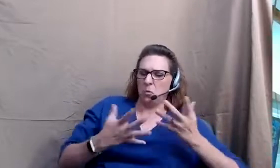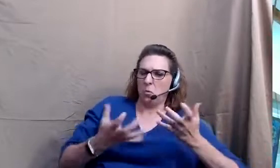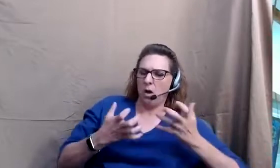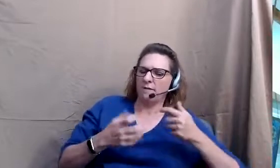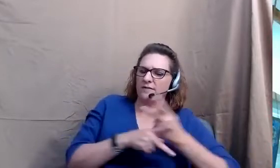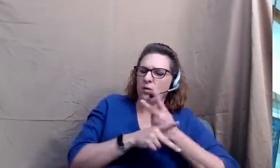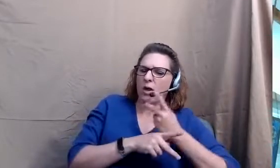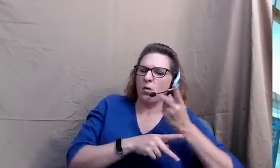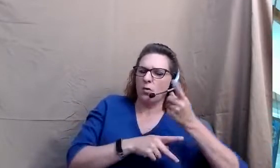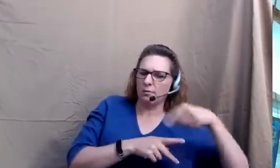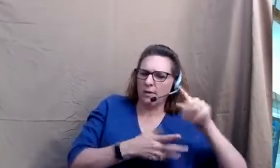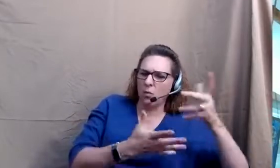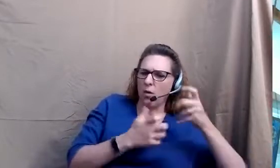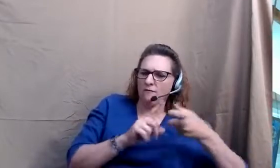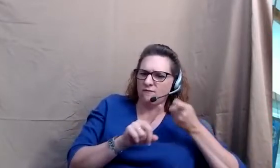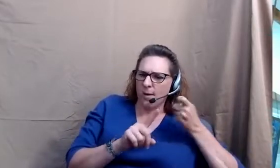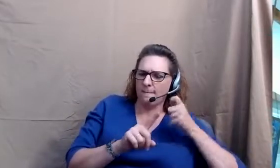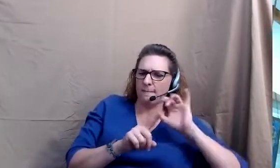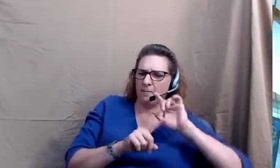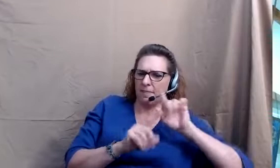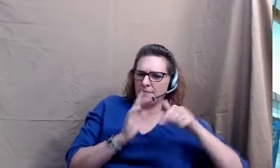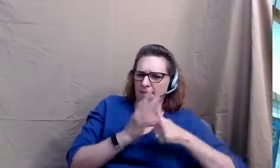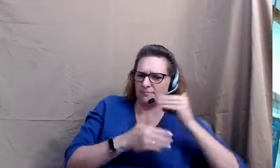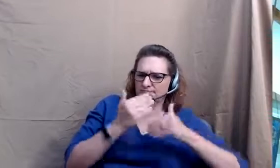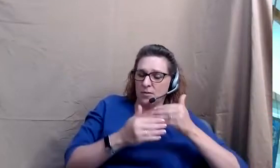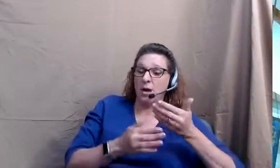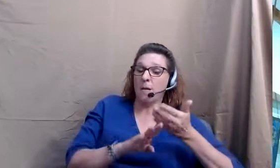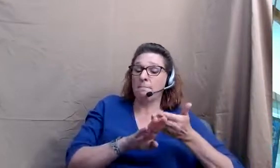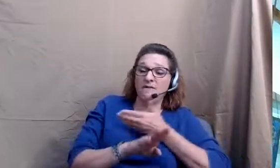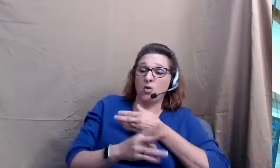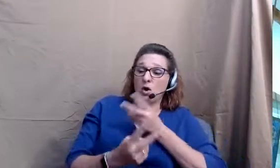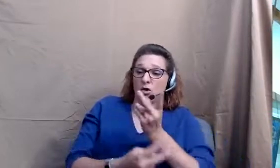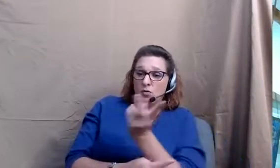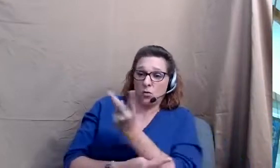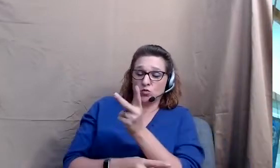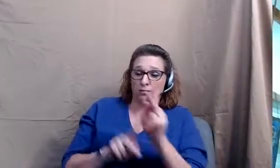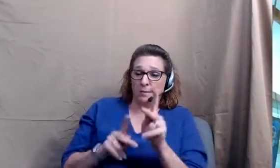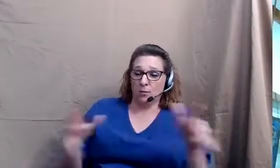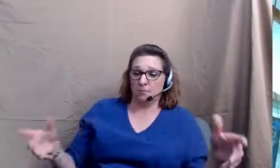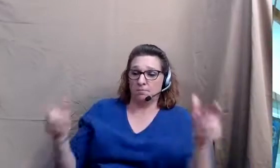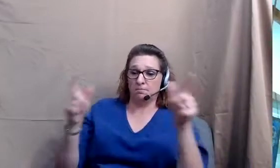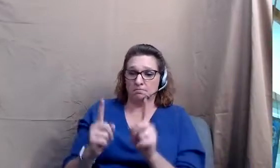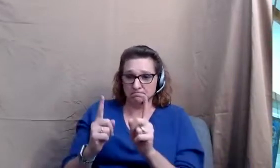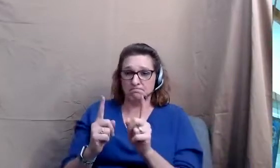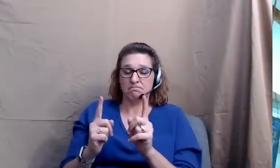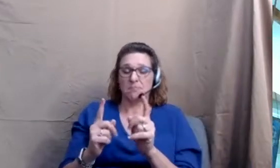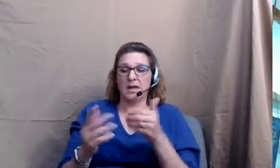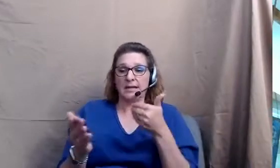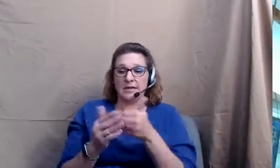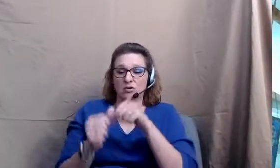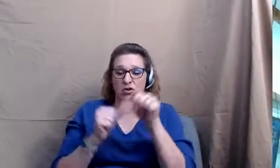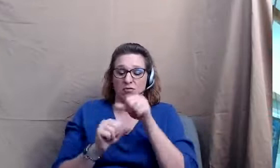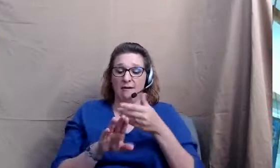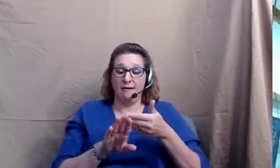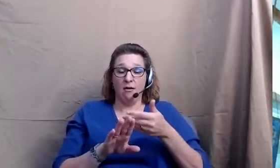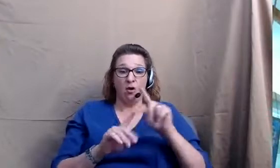they want from it before those two people are ever anywhere near each other. But after all of that prep work gets done